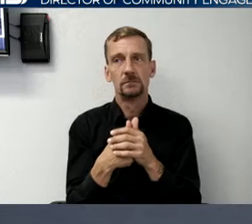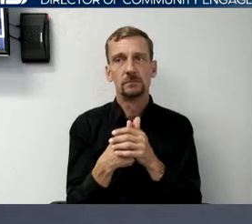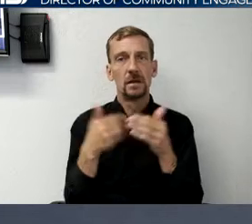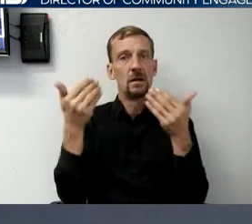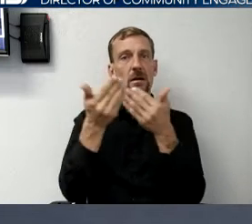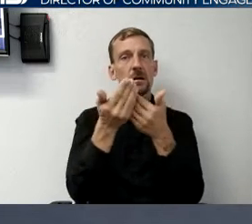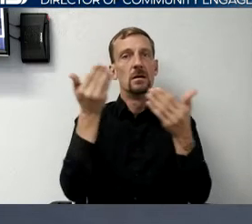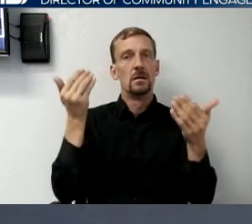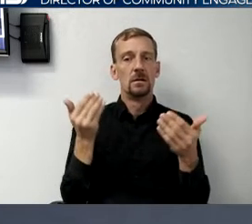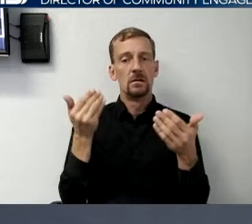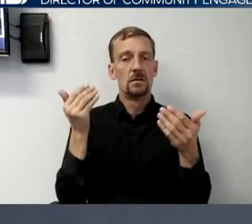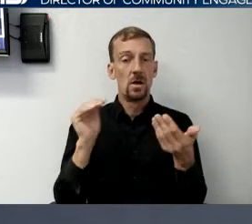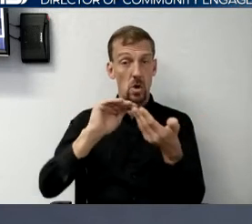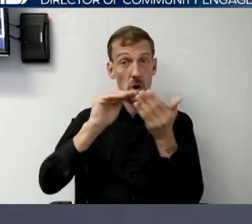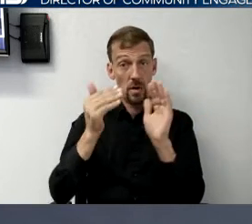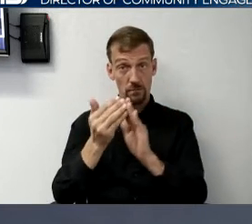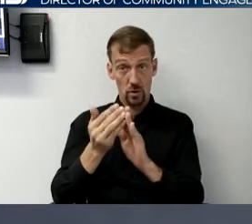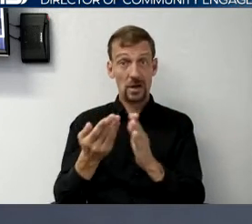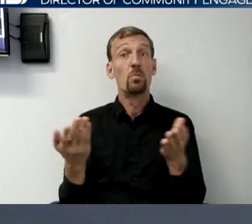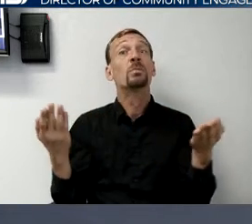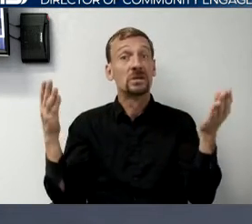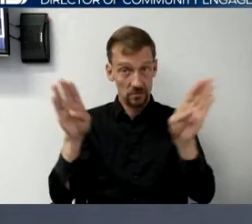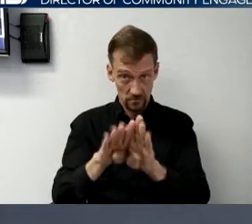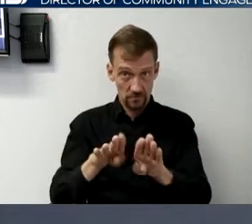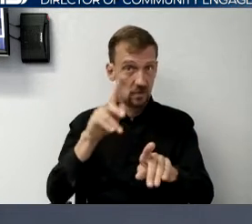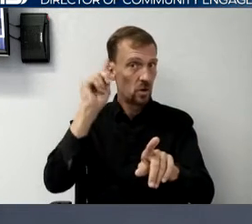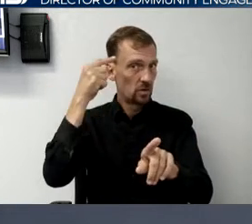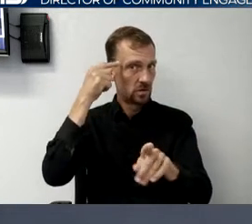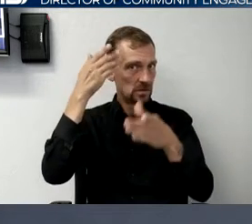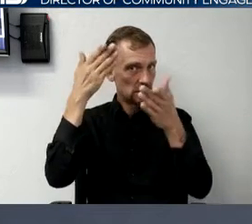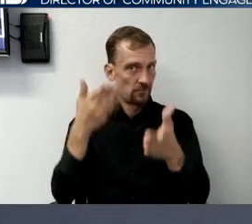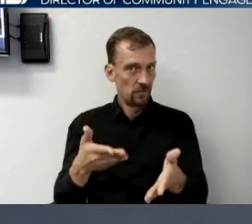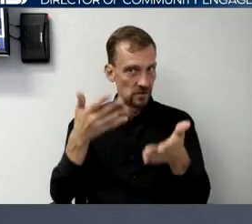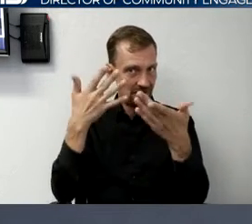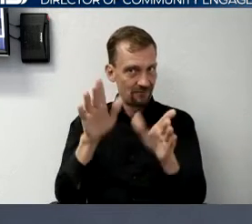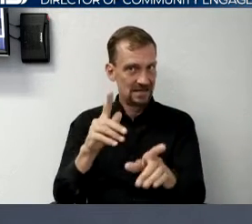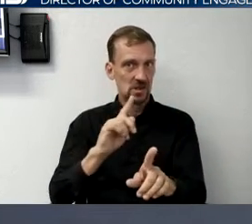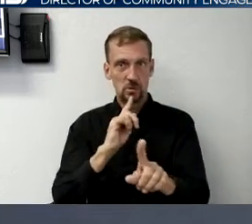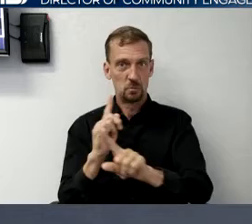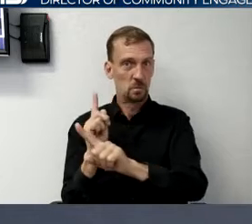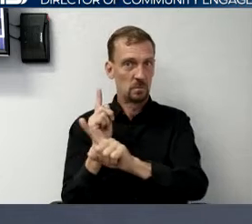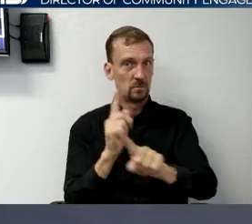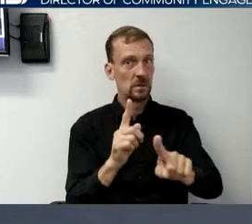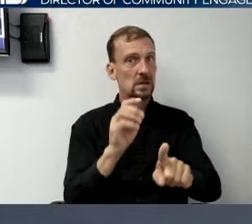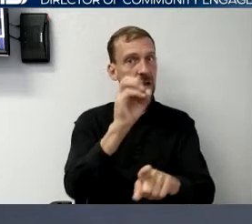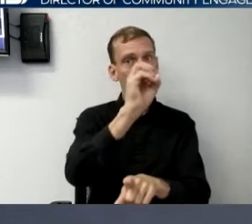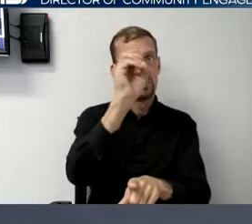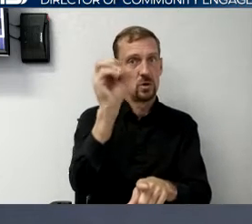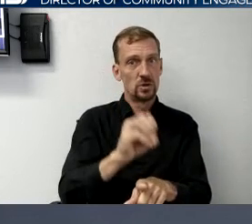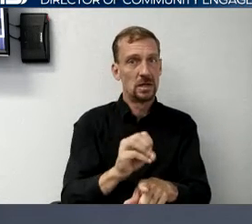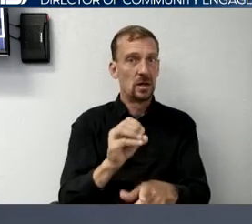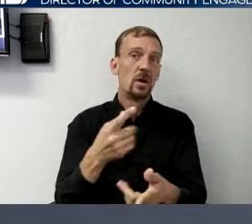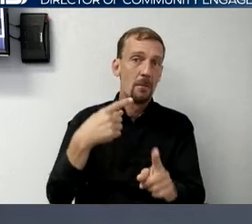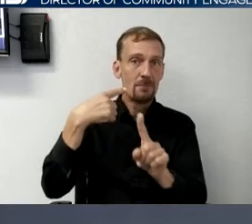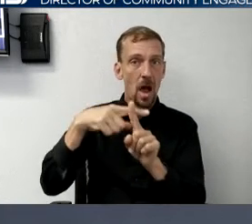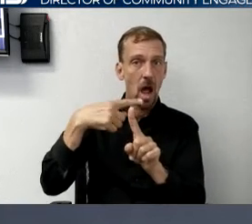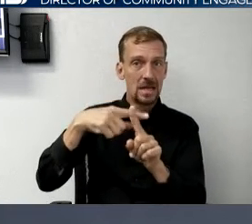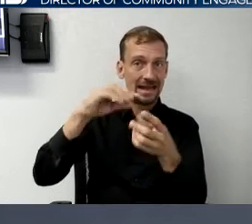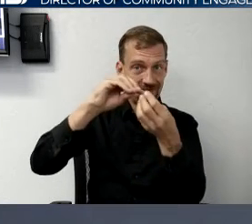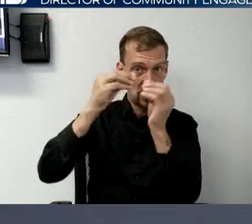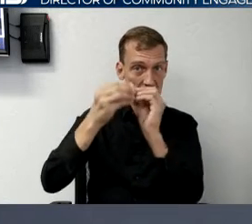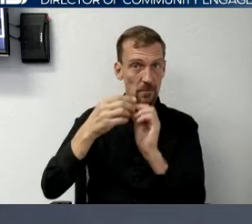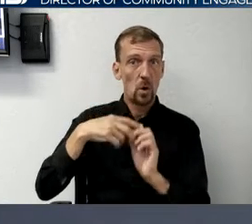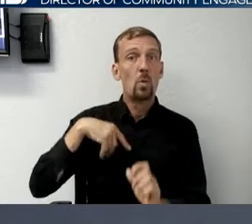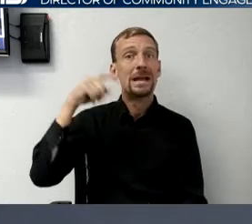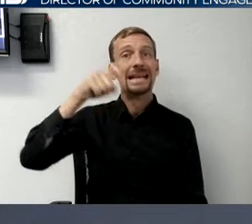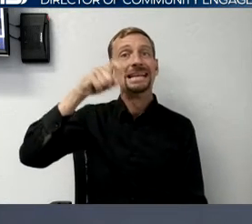before our community was shut down, the governor had issued like a percentage, a positivity percentage that we needed to